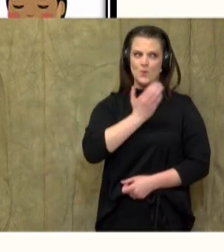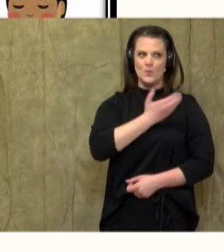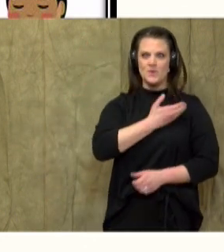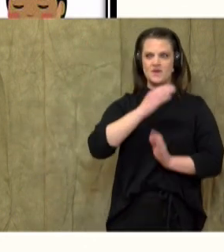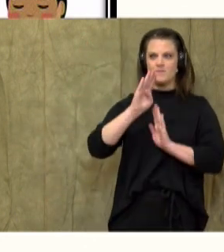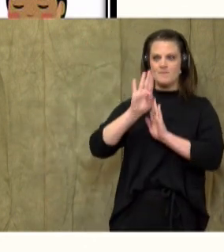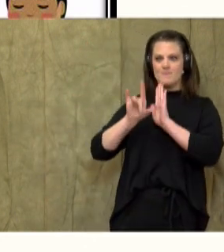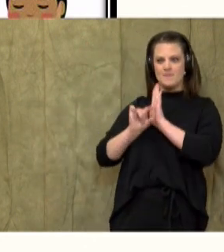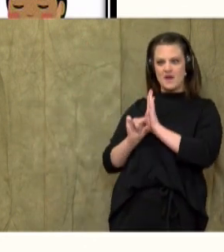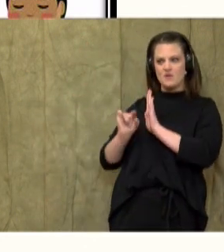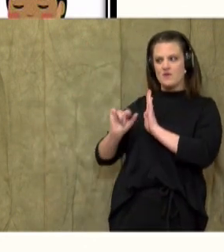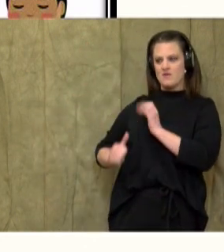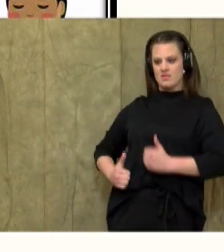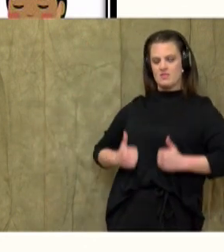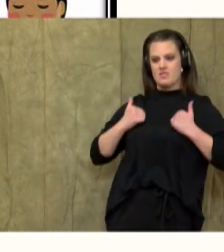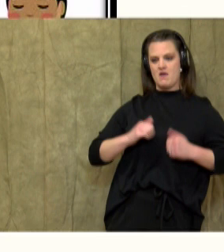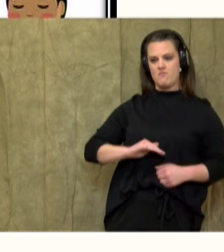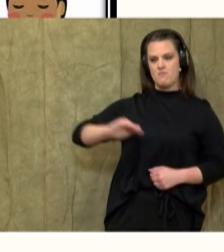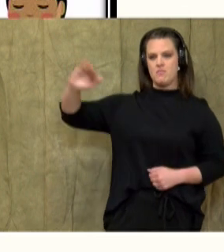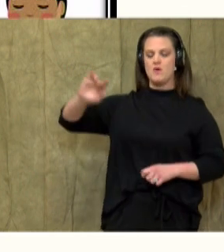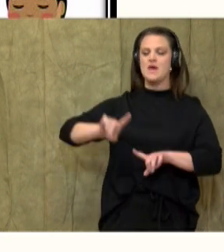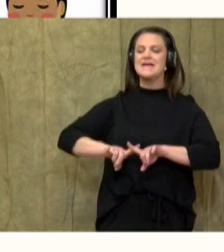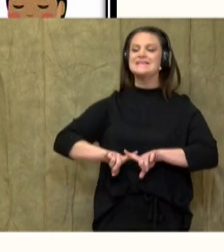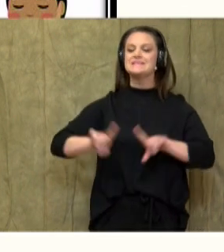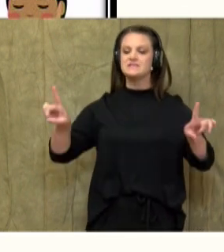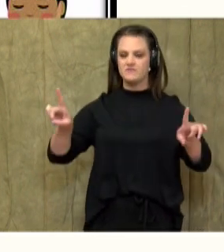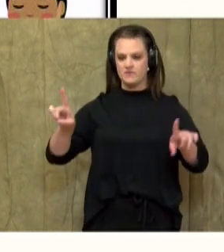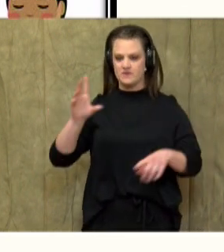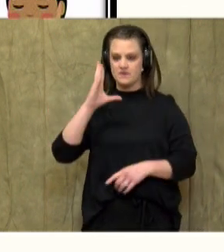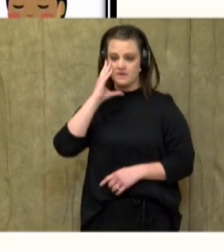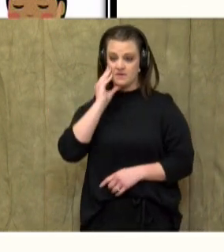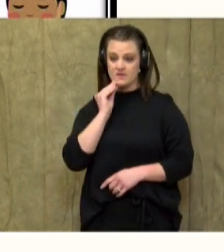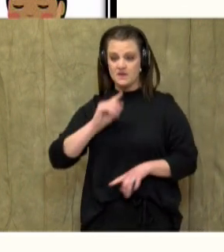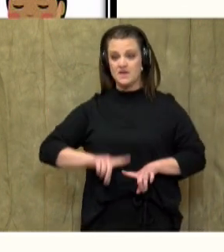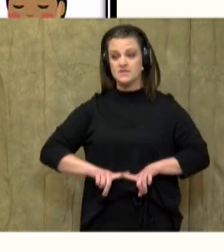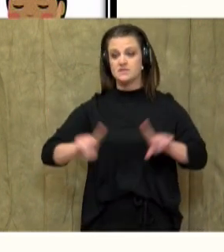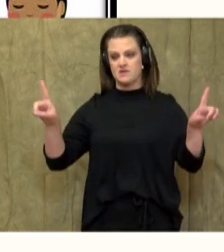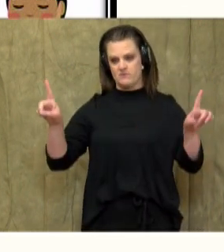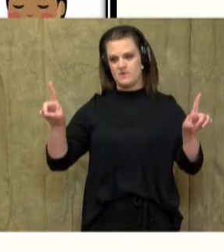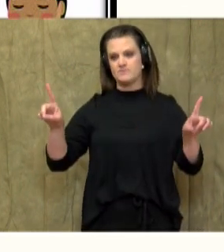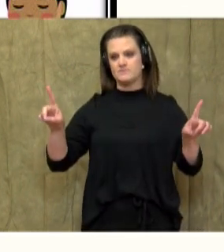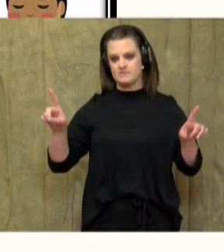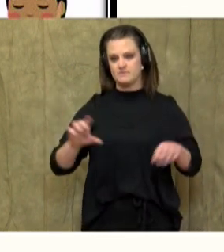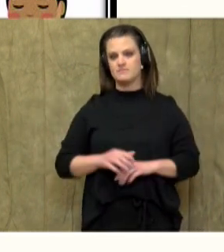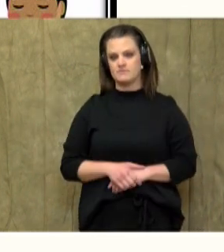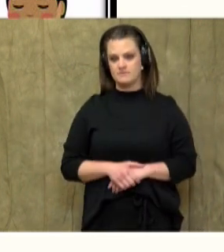background knowledge. We all have different experiences, and we